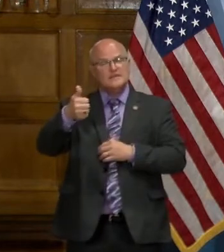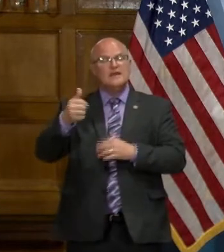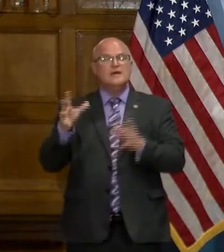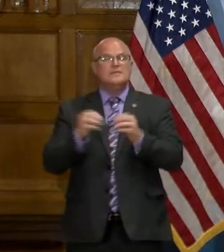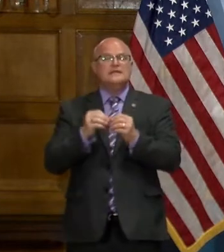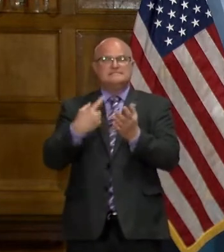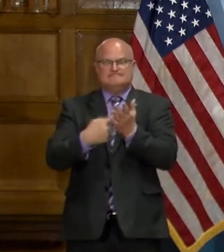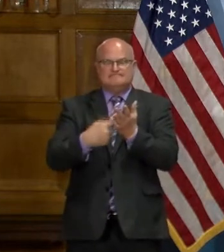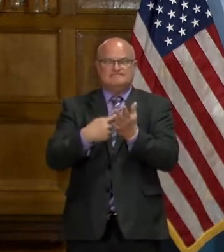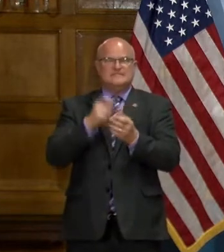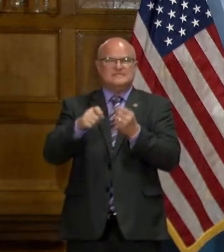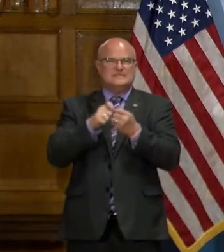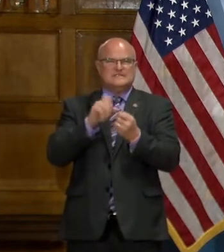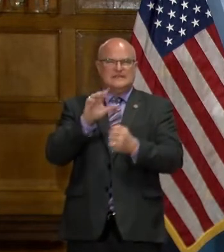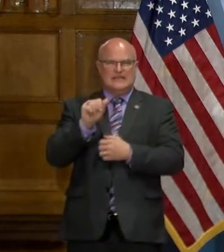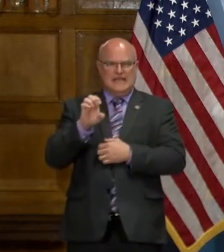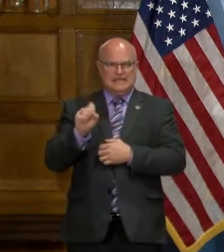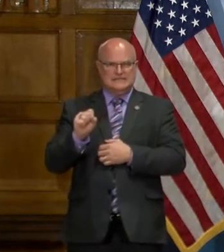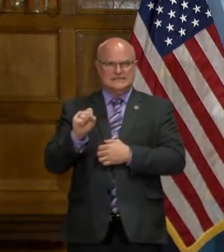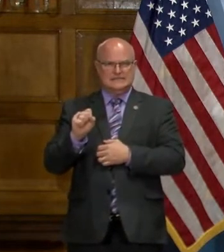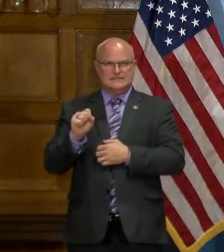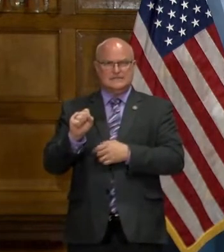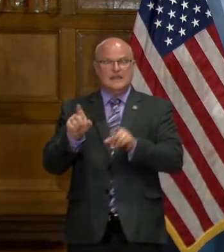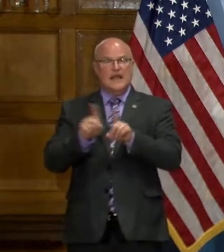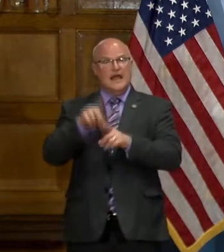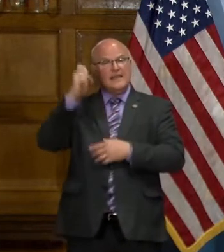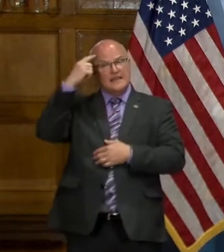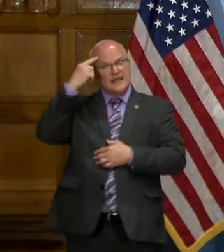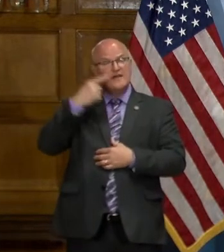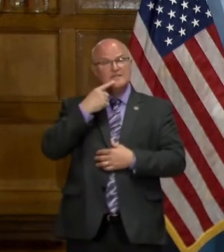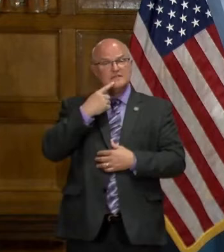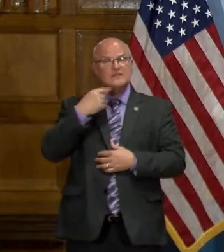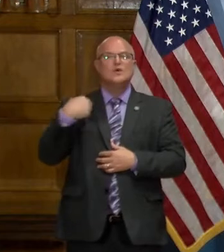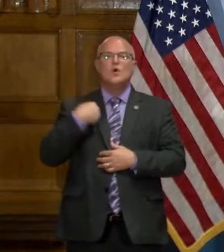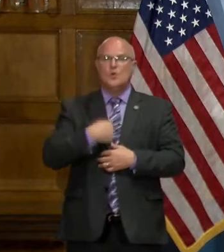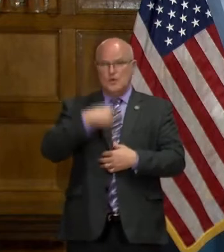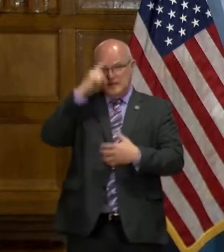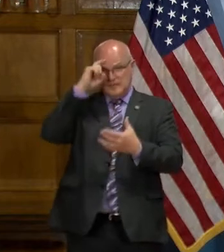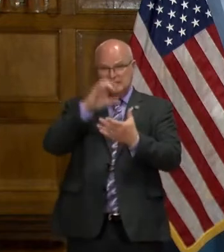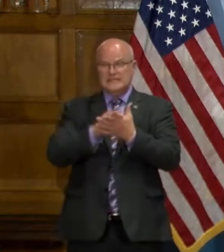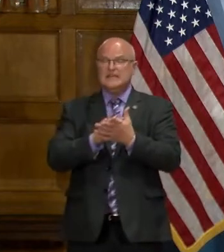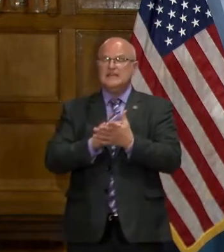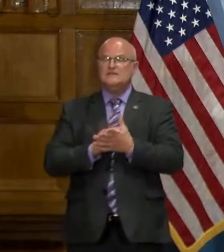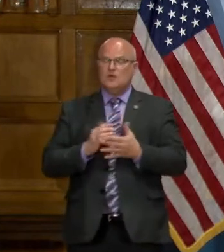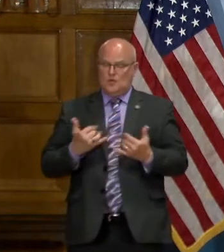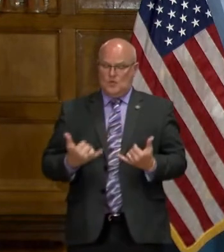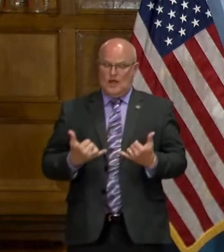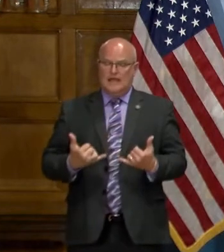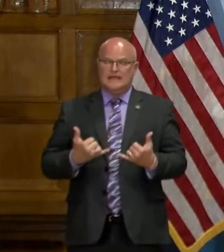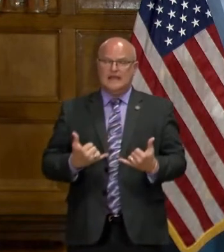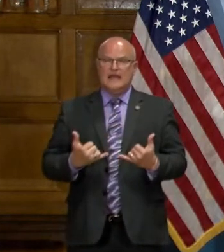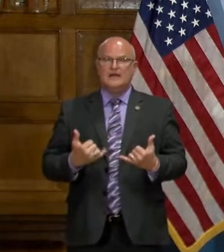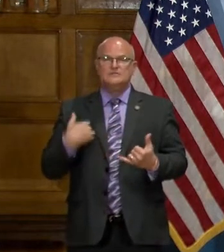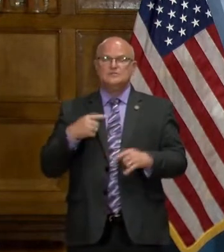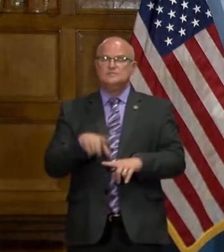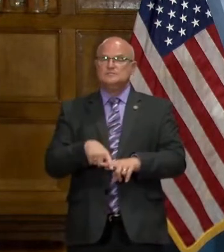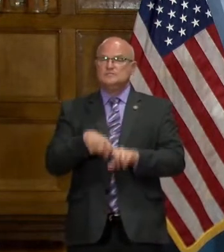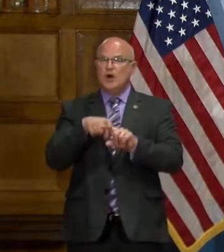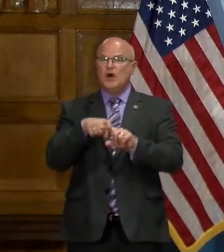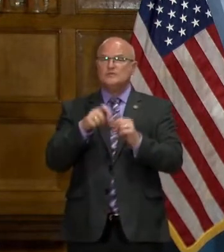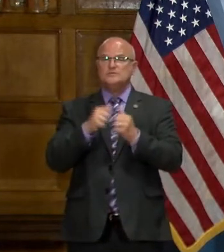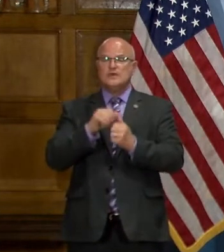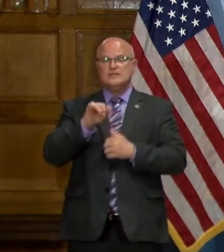these specific cases. So, as the governor mentioned, we believe it is prudent at this time to pause in